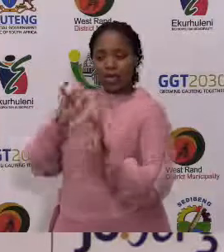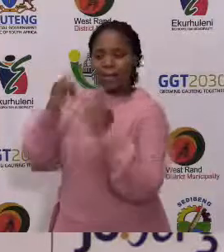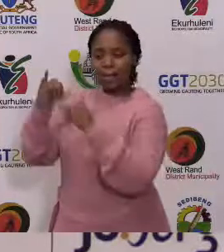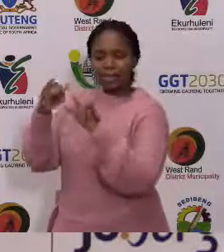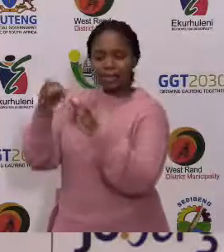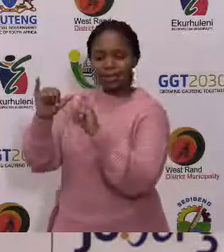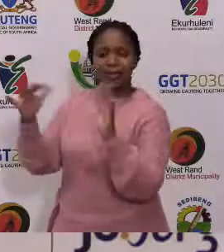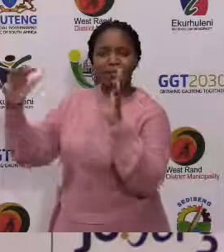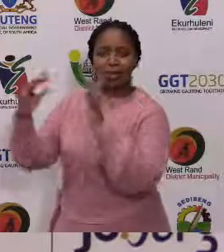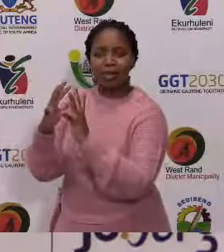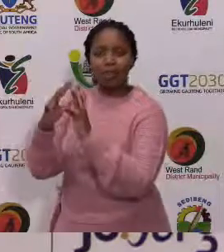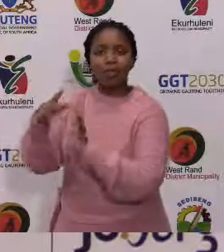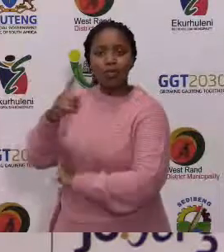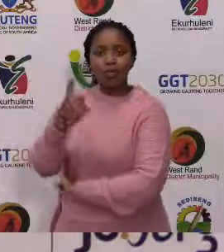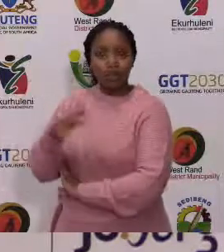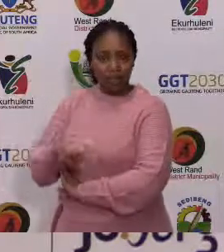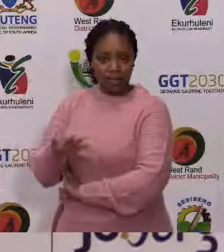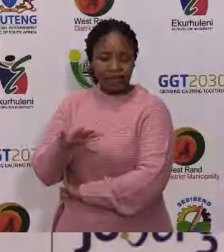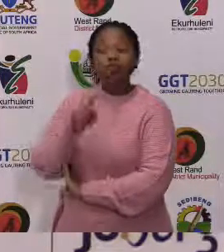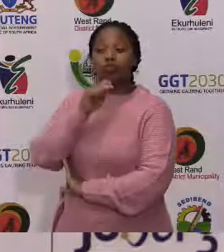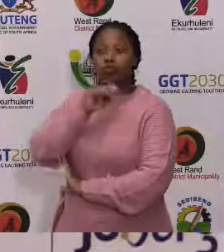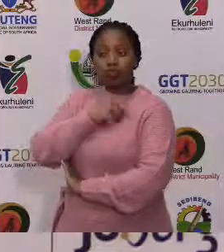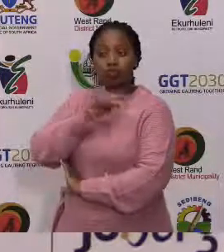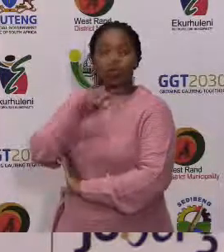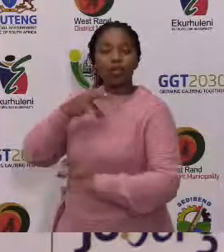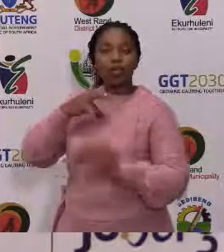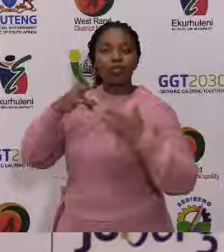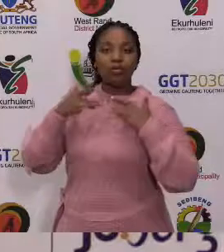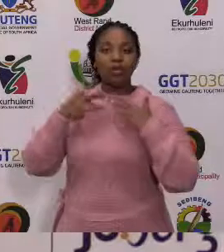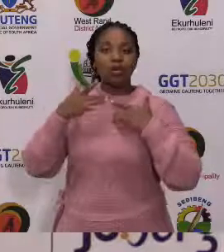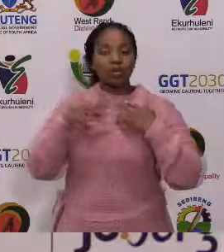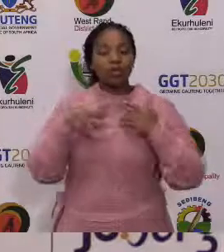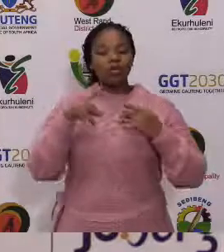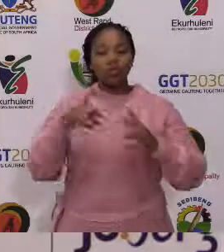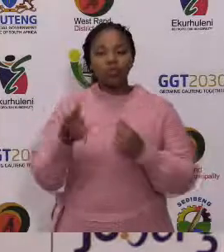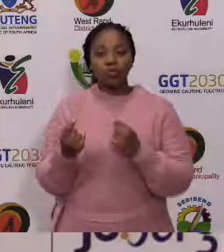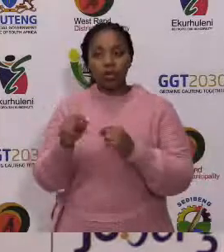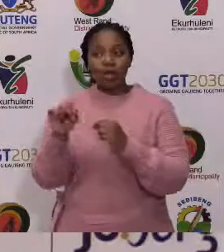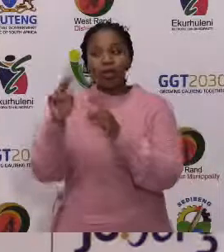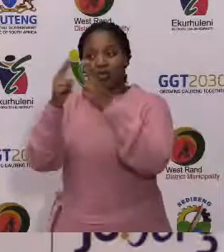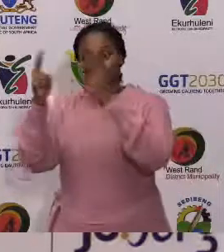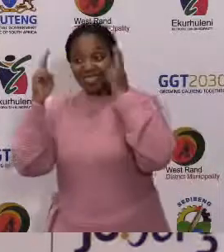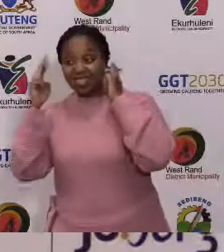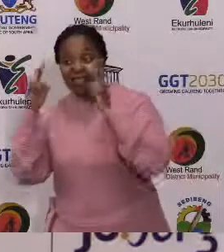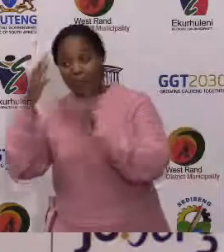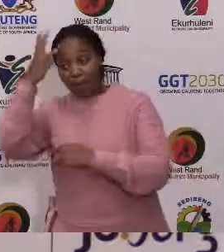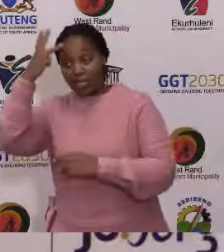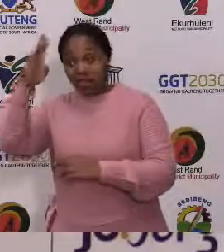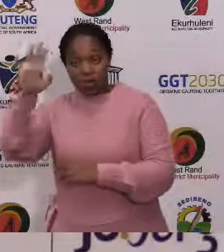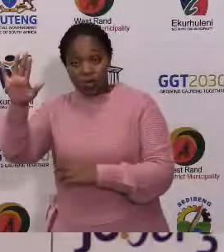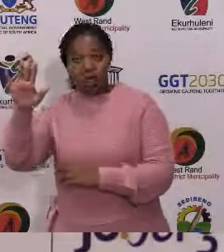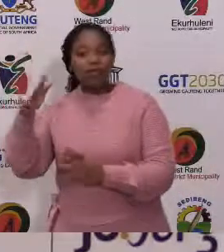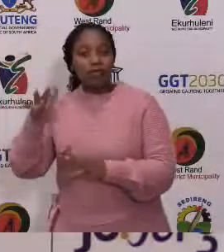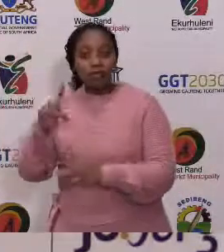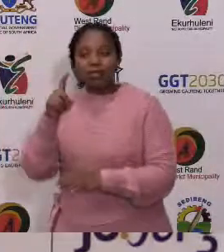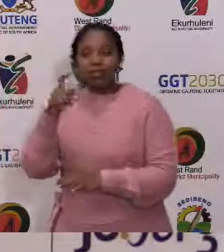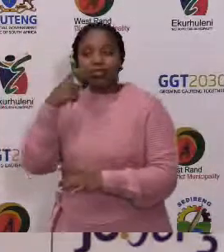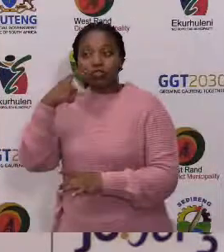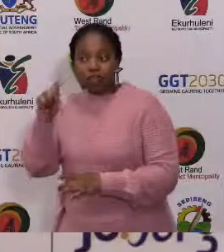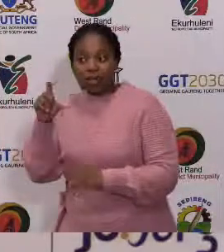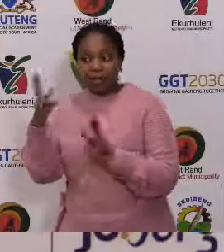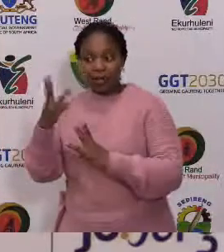just monitoring the numbers at the University of Pretoria, the outbreak that was contained there. It's young